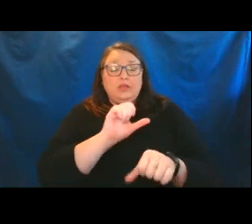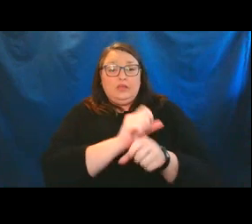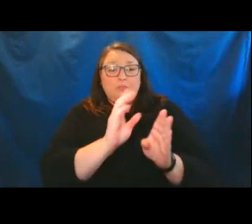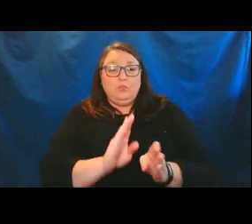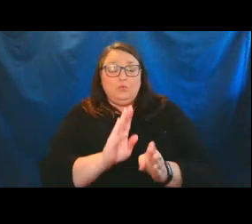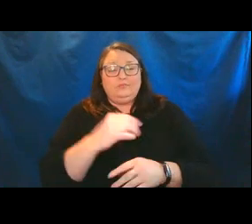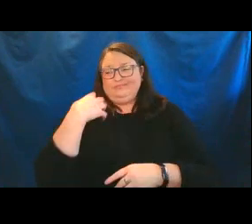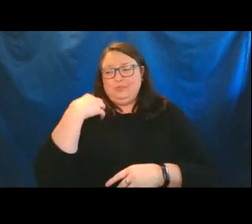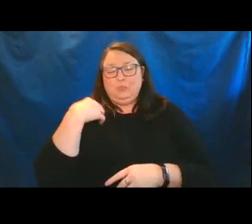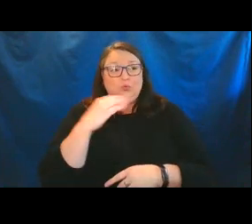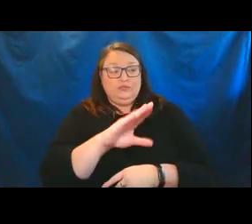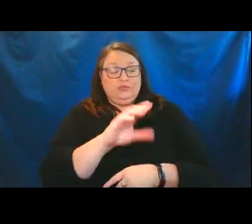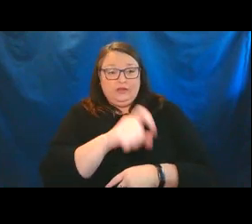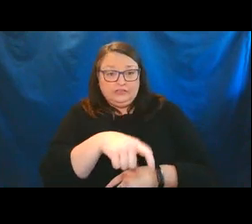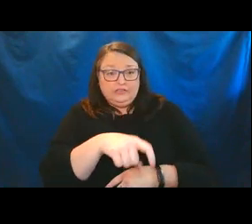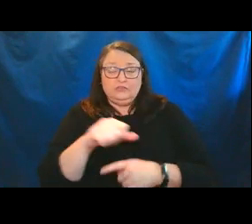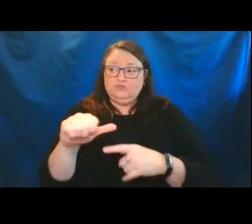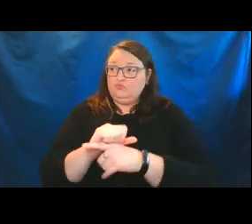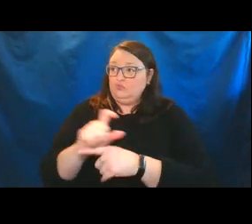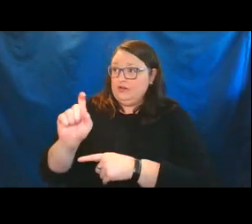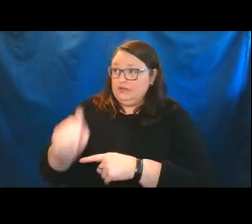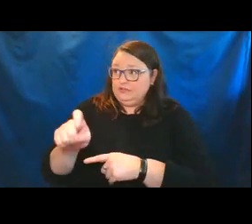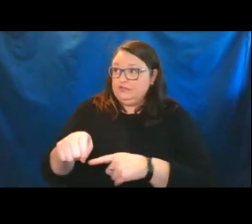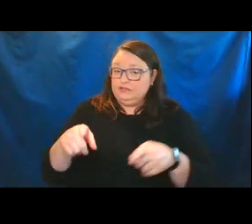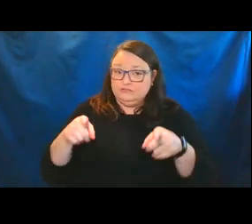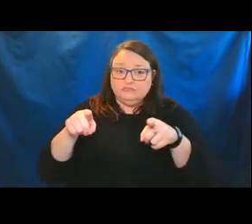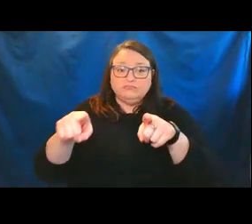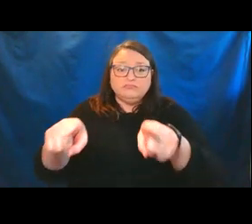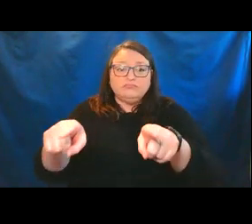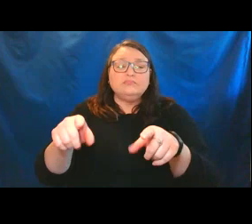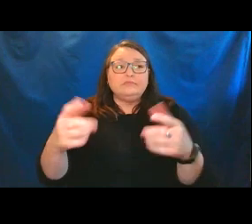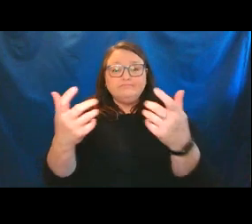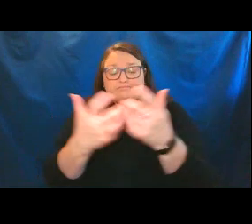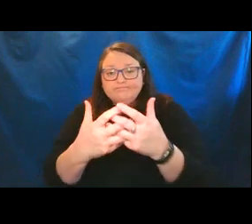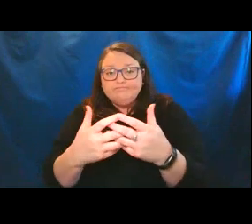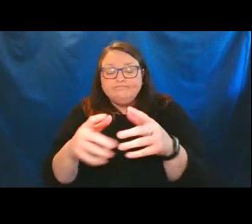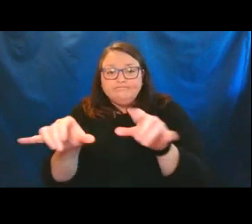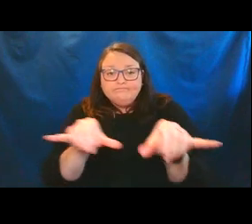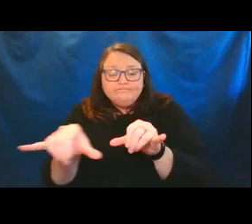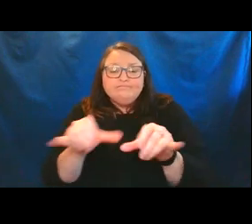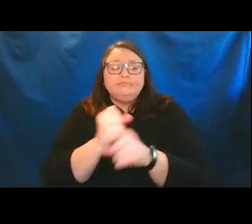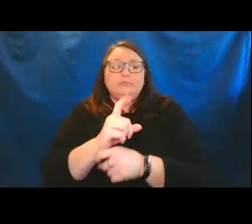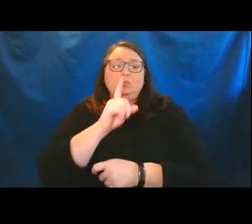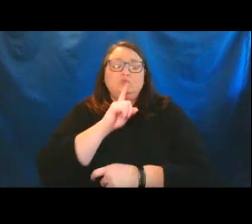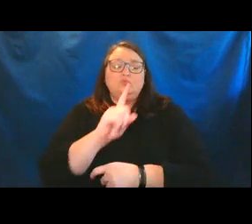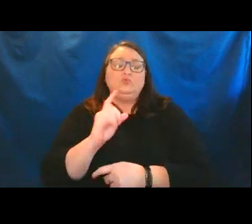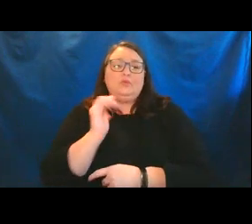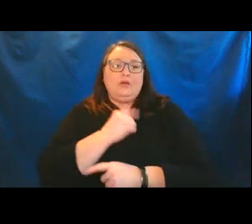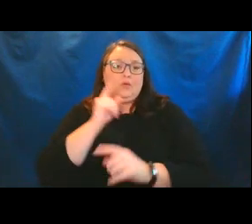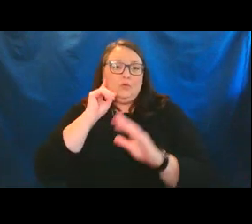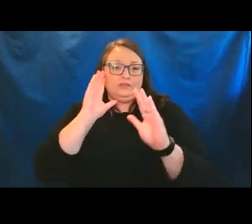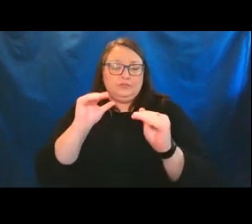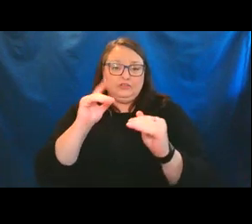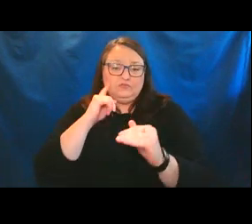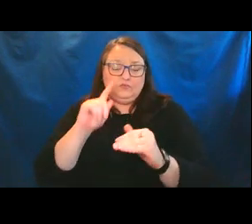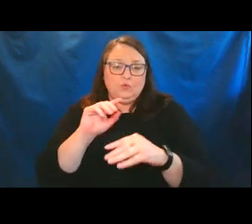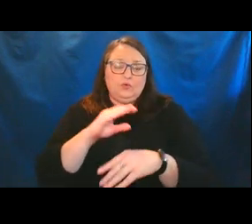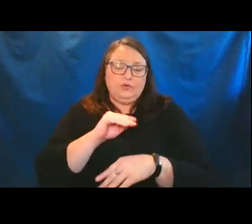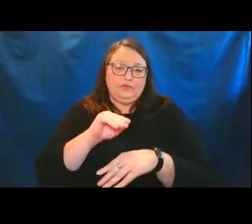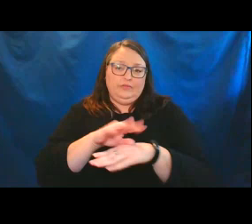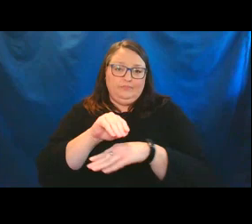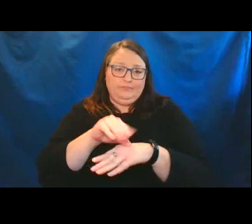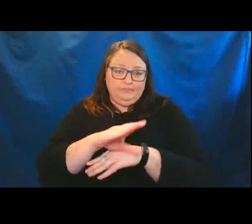providers' needs, bringing together also the expertise of the advisory board and the climate experts. So for employers,